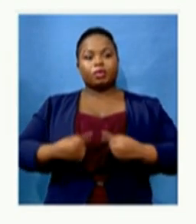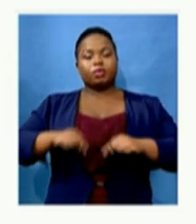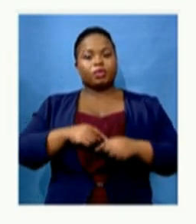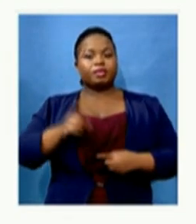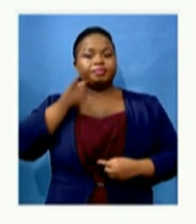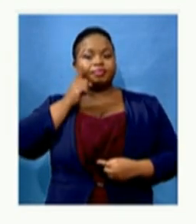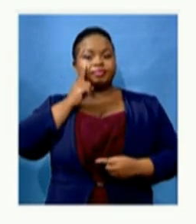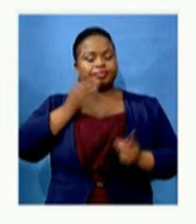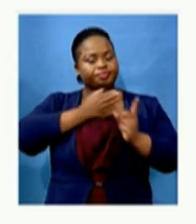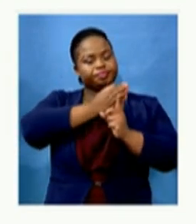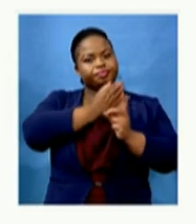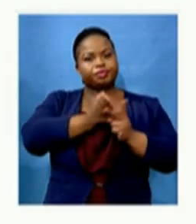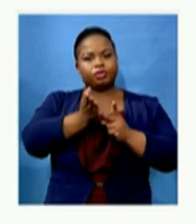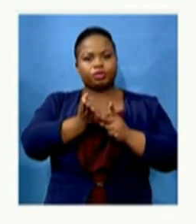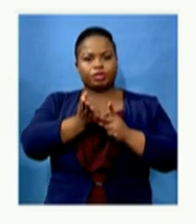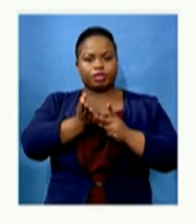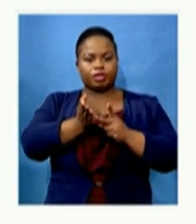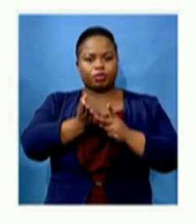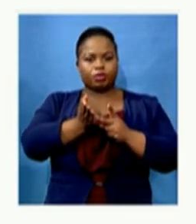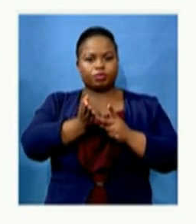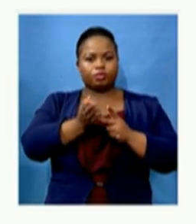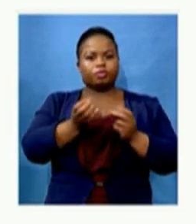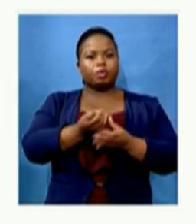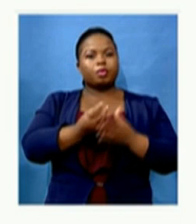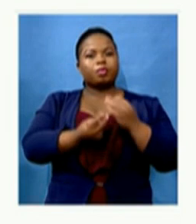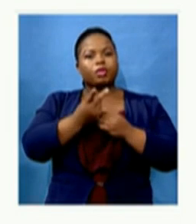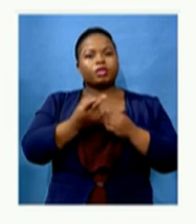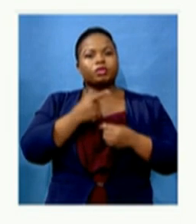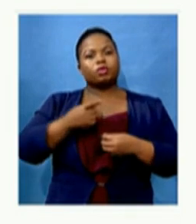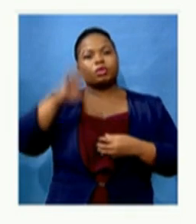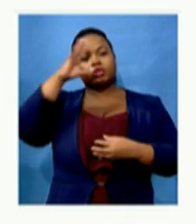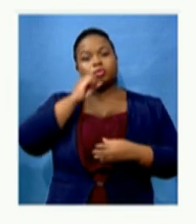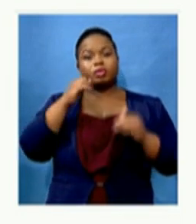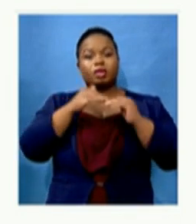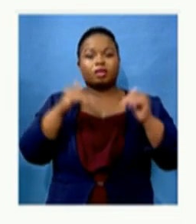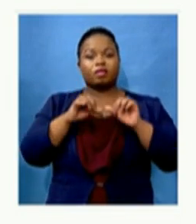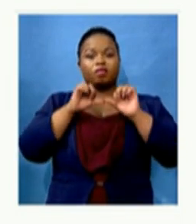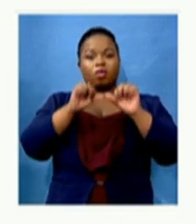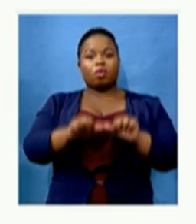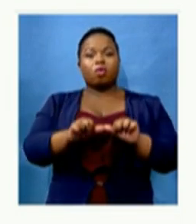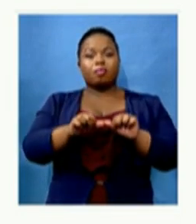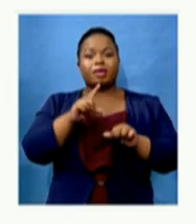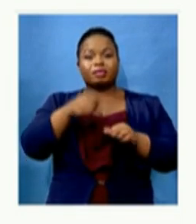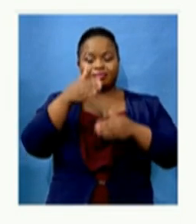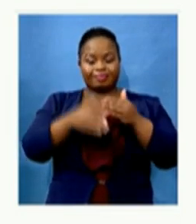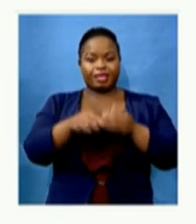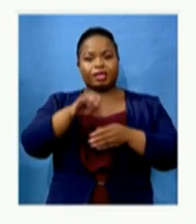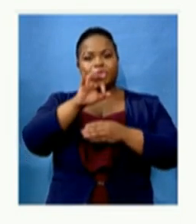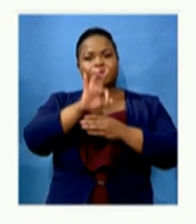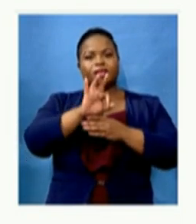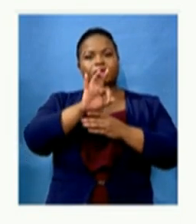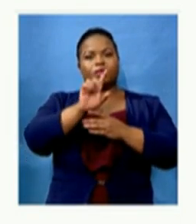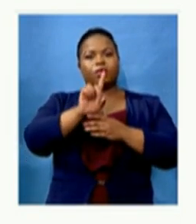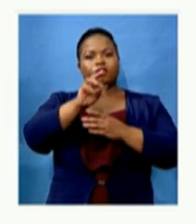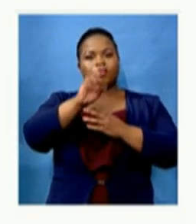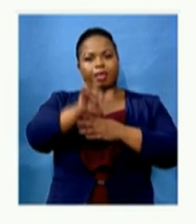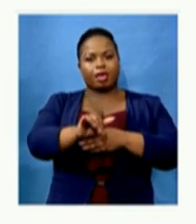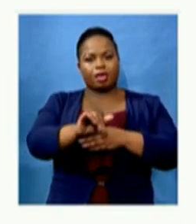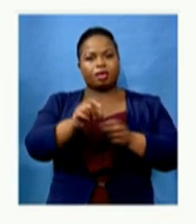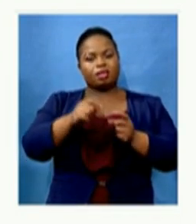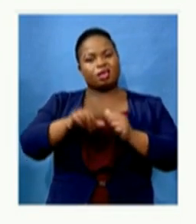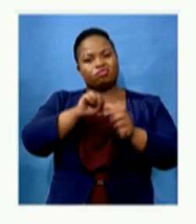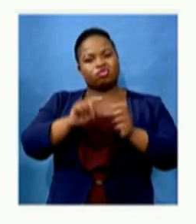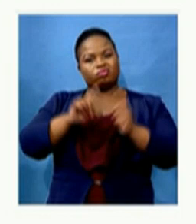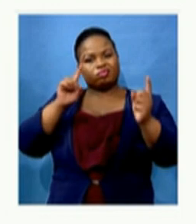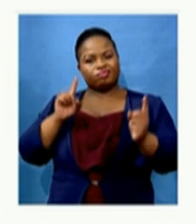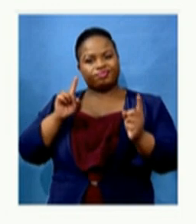of them, we assume that level 4 continues until the 31st of May and then is followed by social distancing and other MPI measures. We've been looking at an